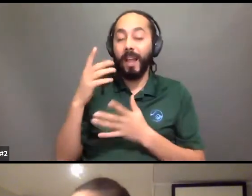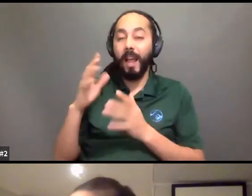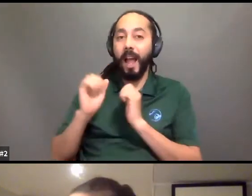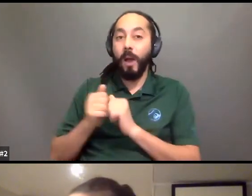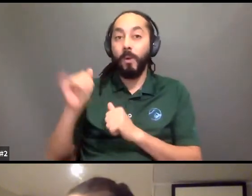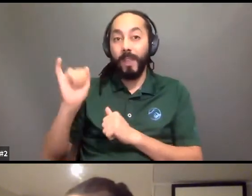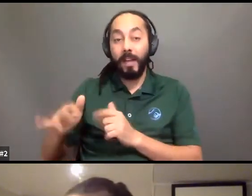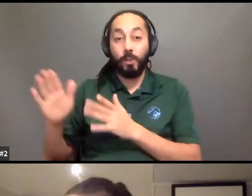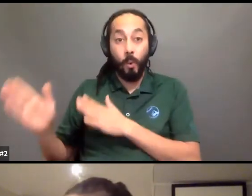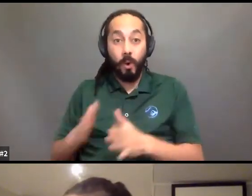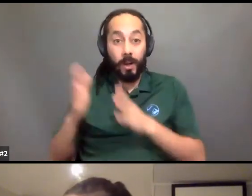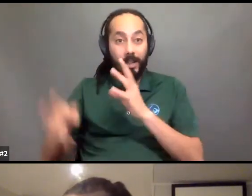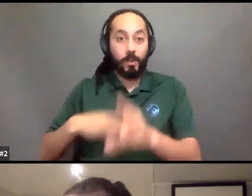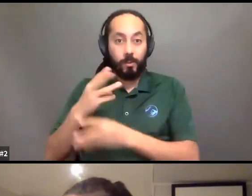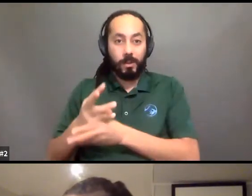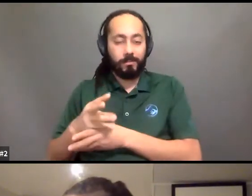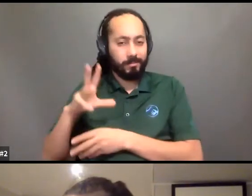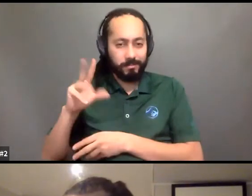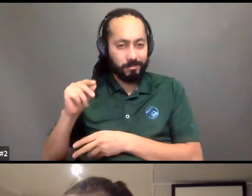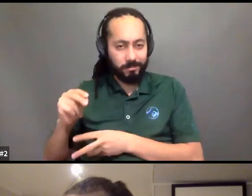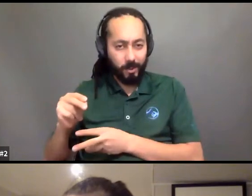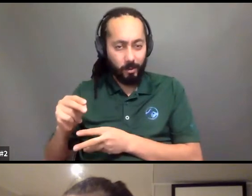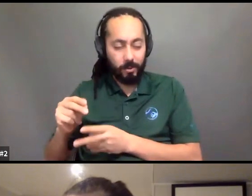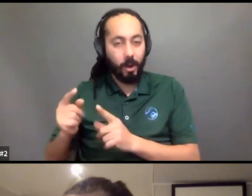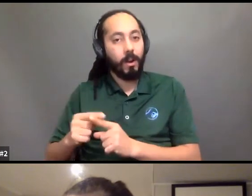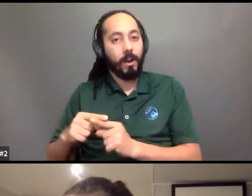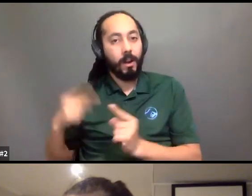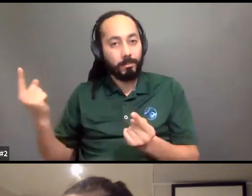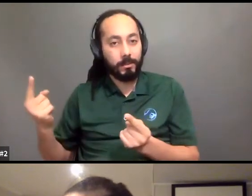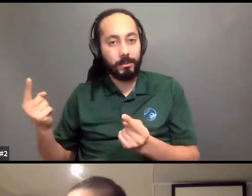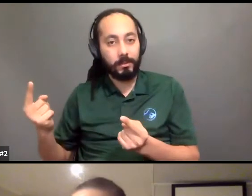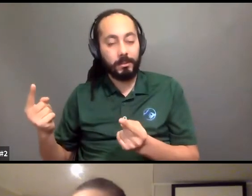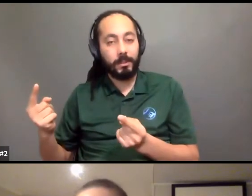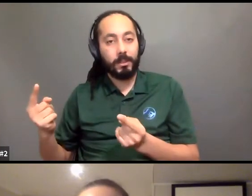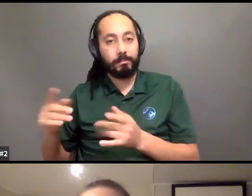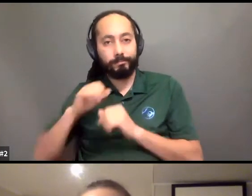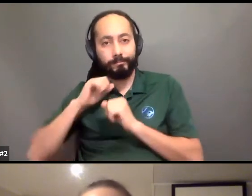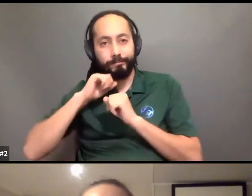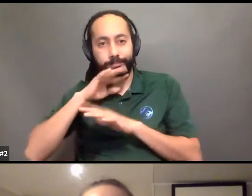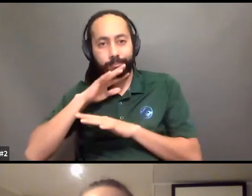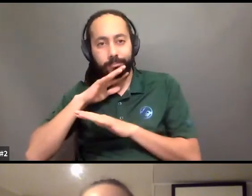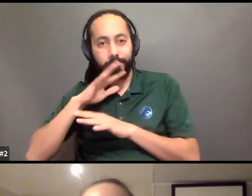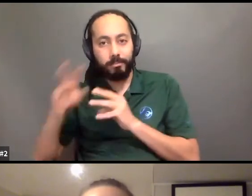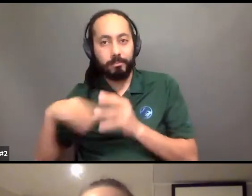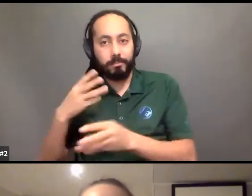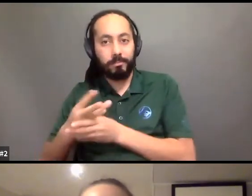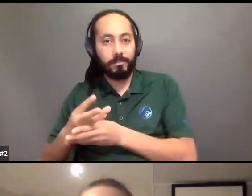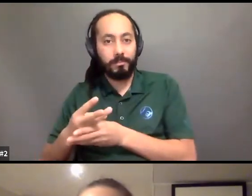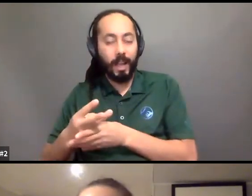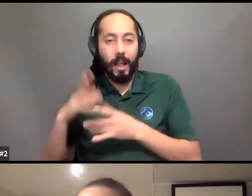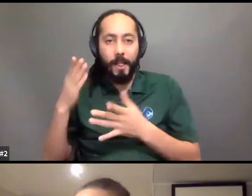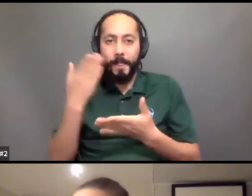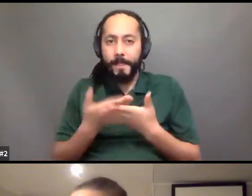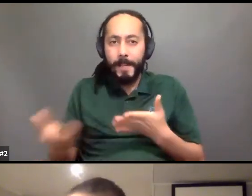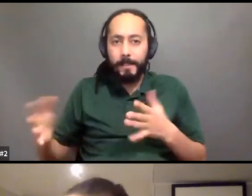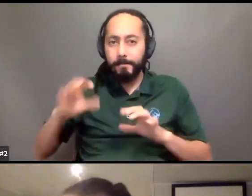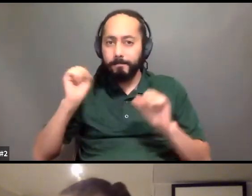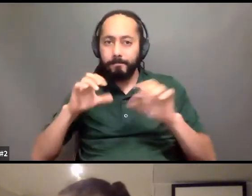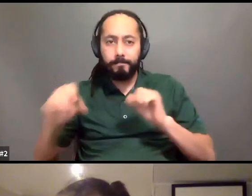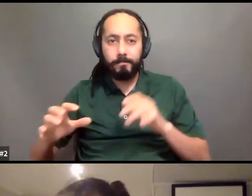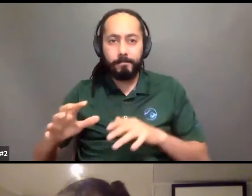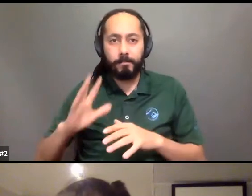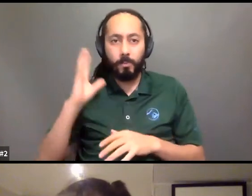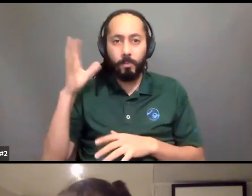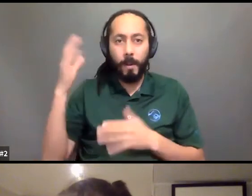world, by combining people, places, and things into those brown boxes that then get delivered to people's